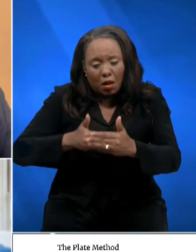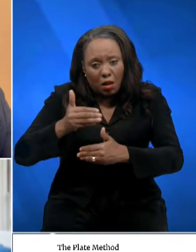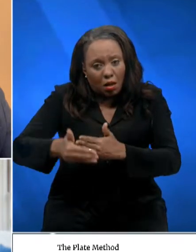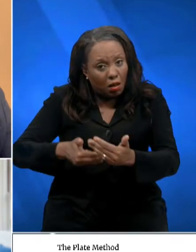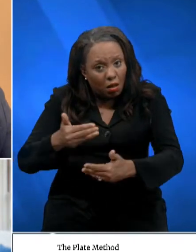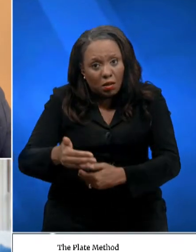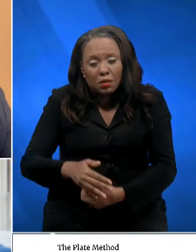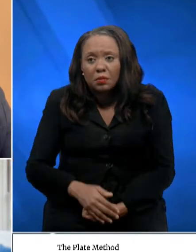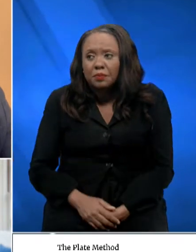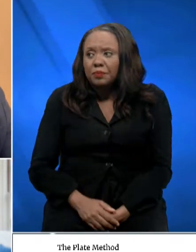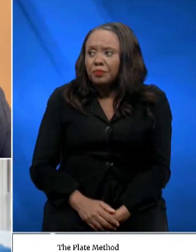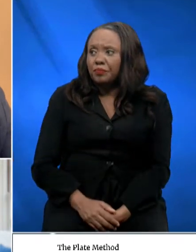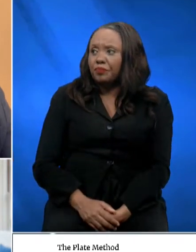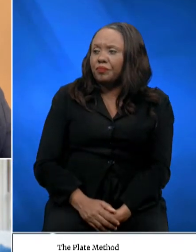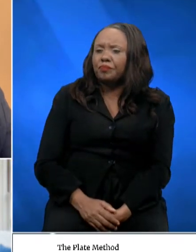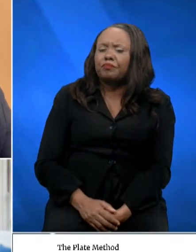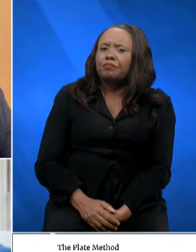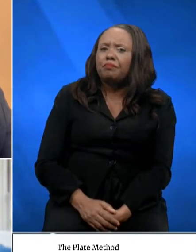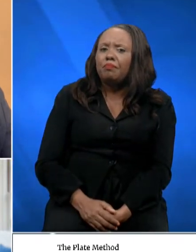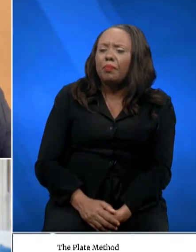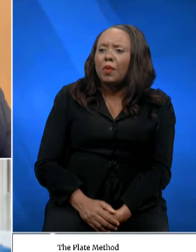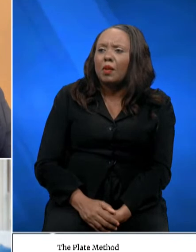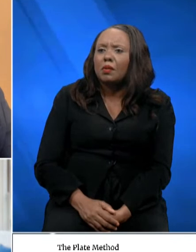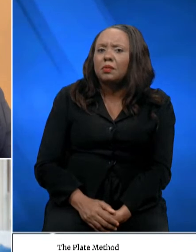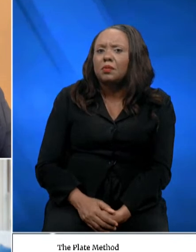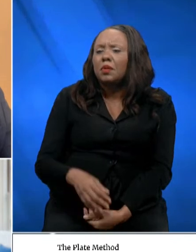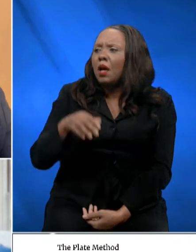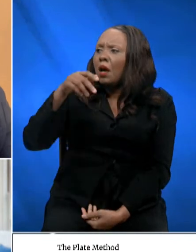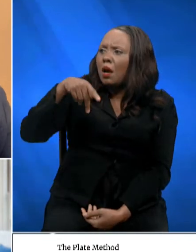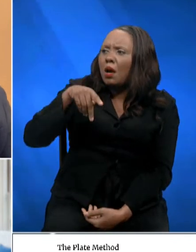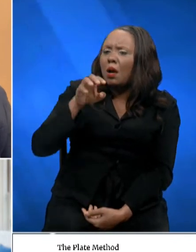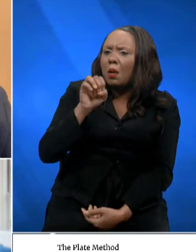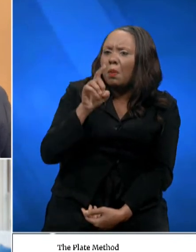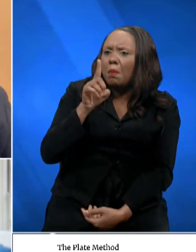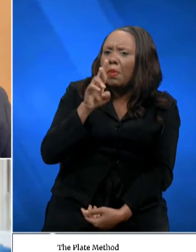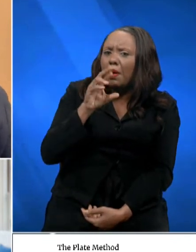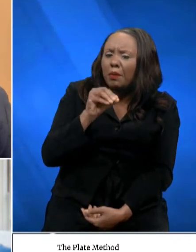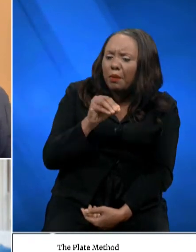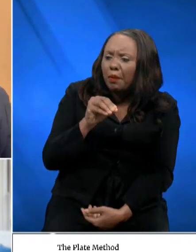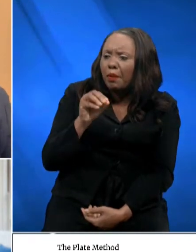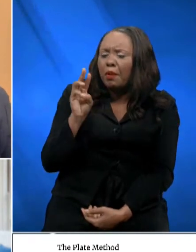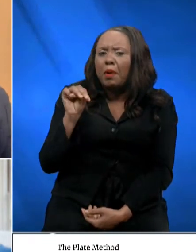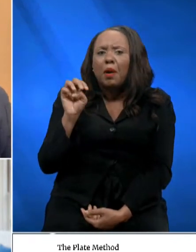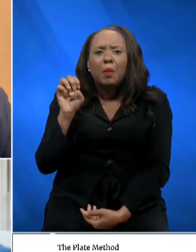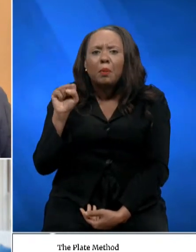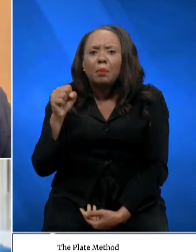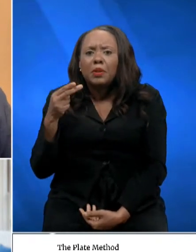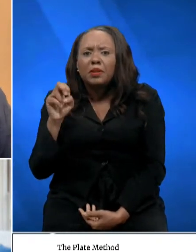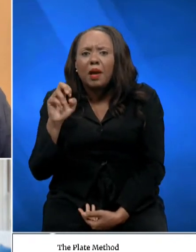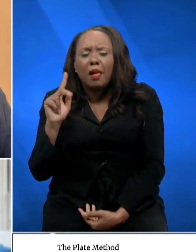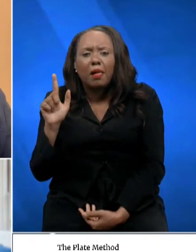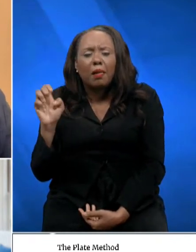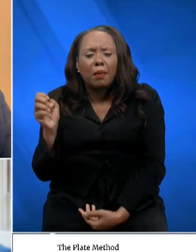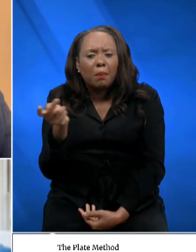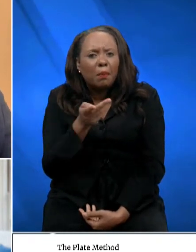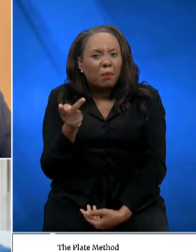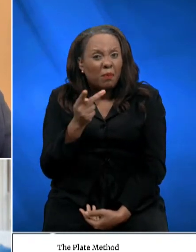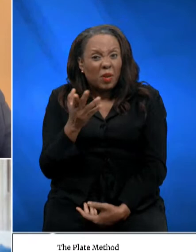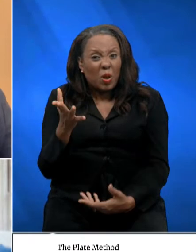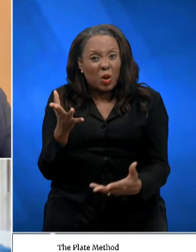wonder if either Pedro or Michelle have any questions that they want to pose to either of the specialists that we have with us this